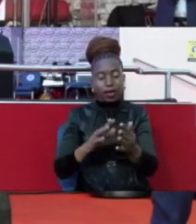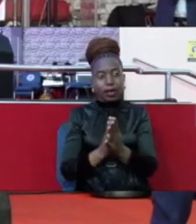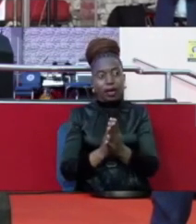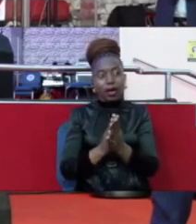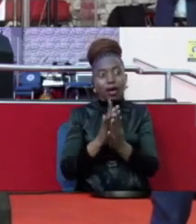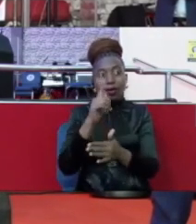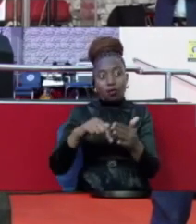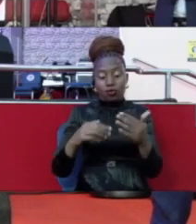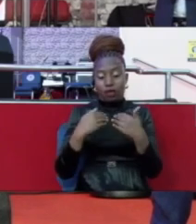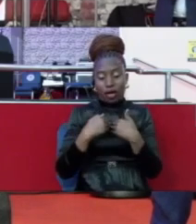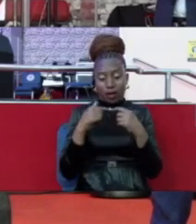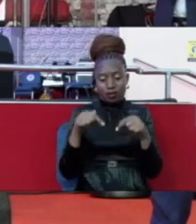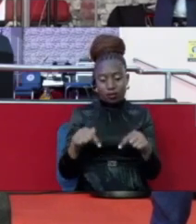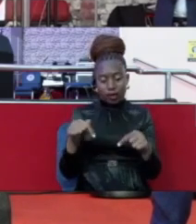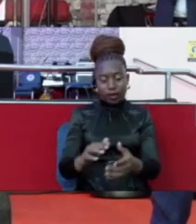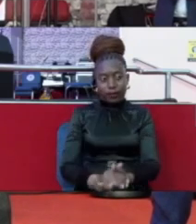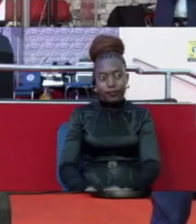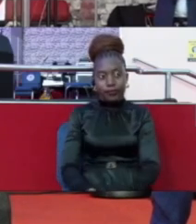today.